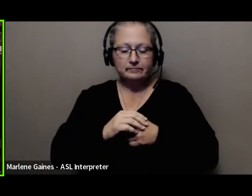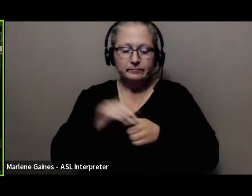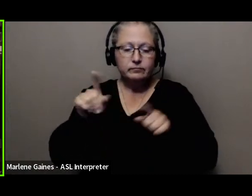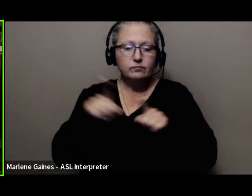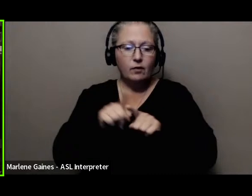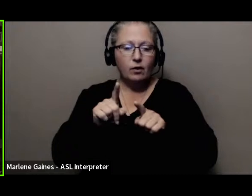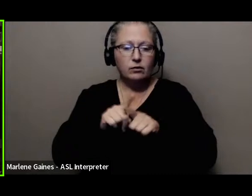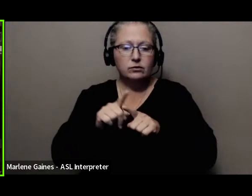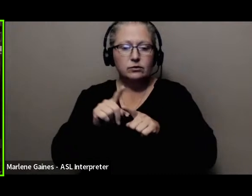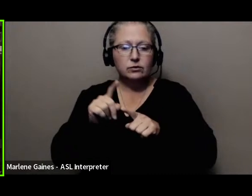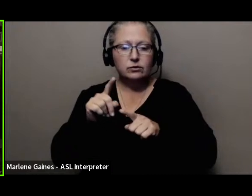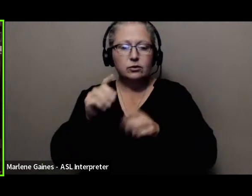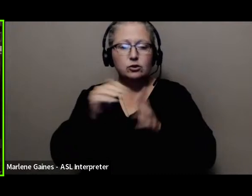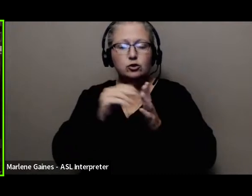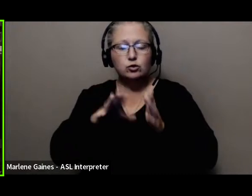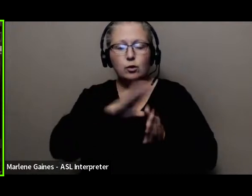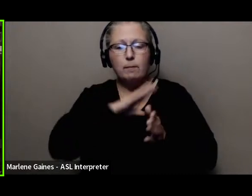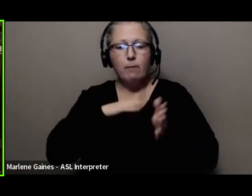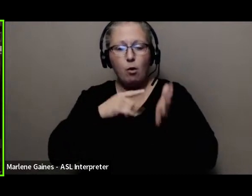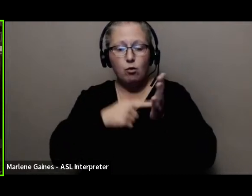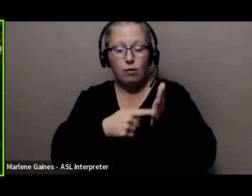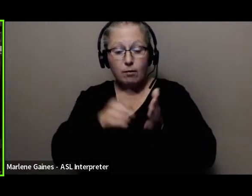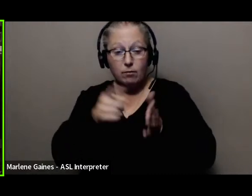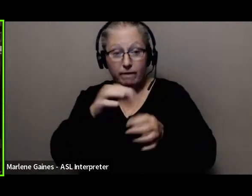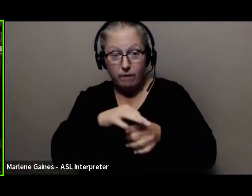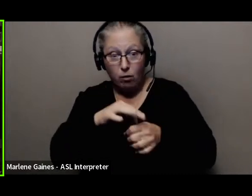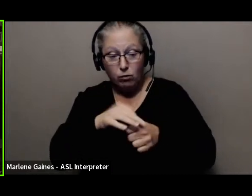Also, sorry, student board reps, how do you vote?